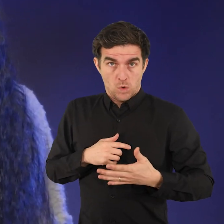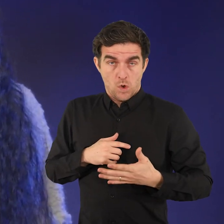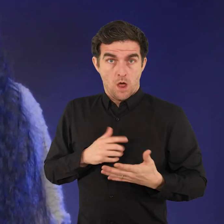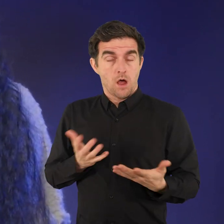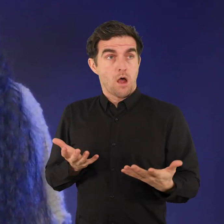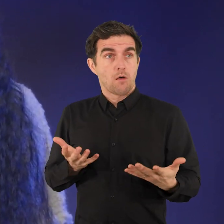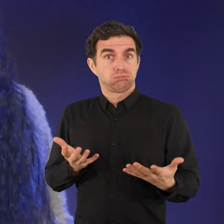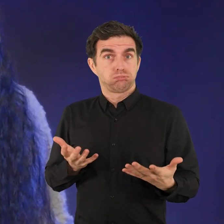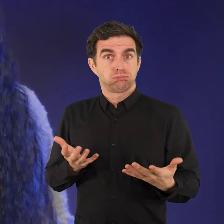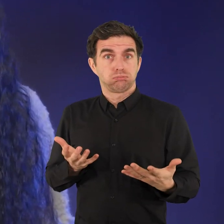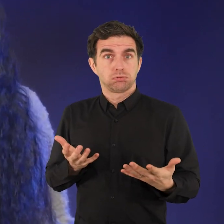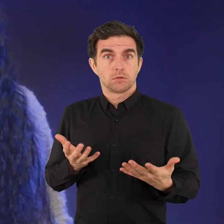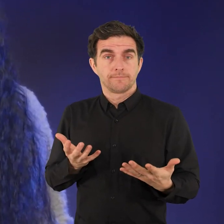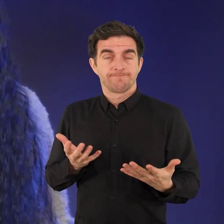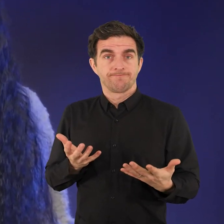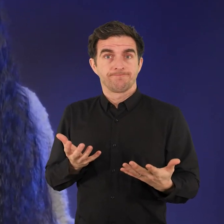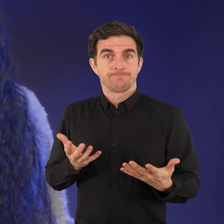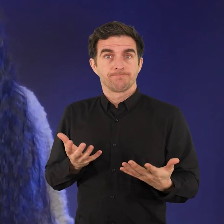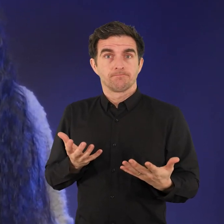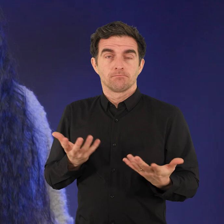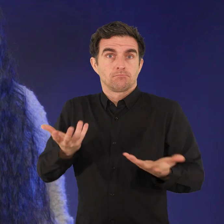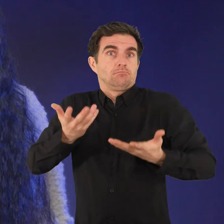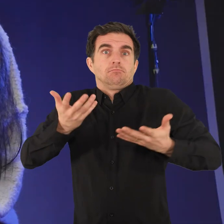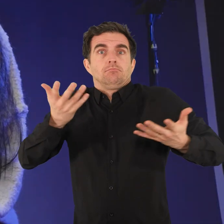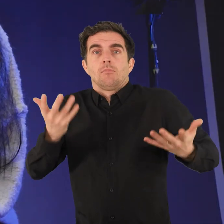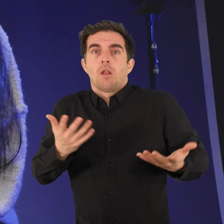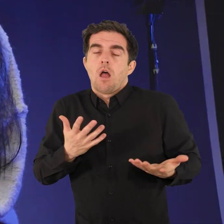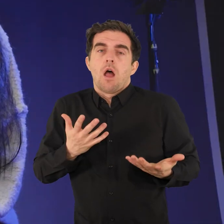this and calling it special operation